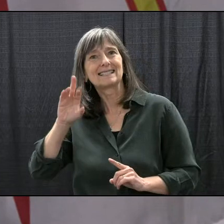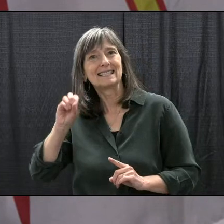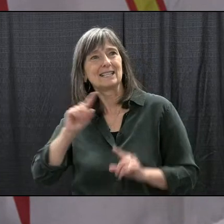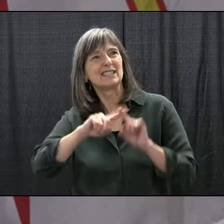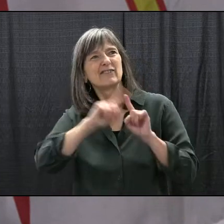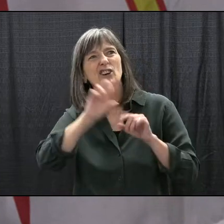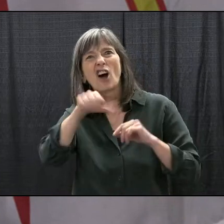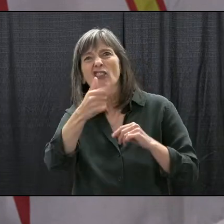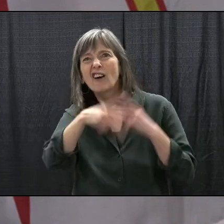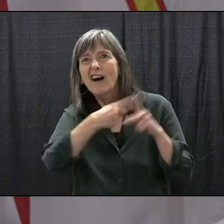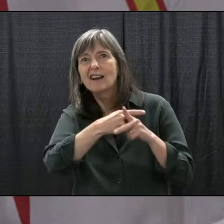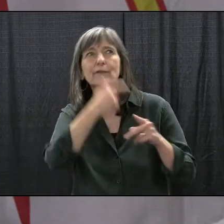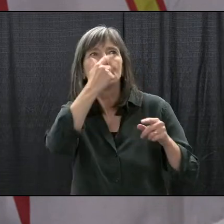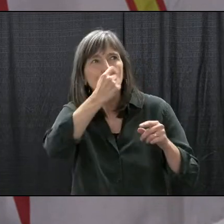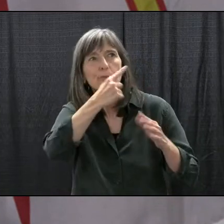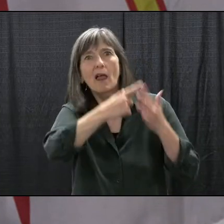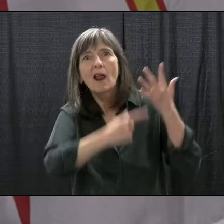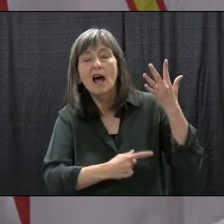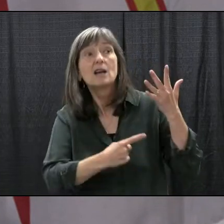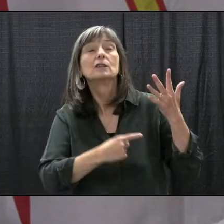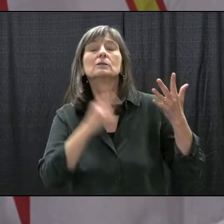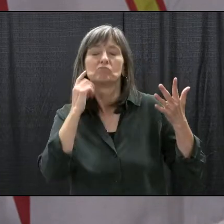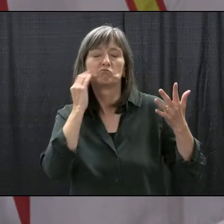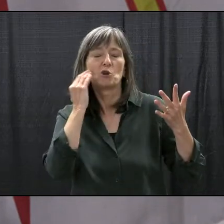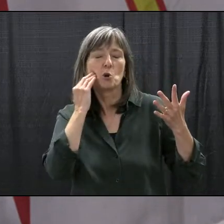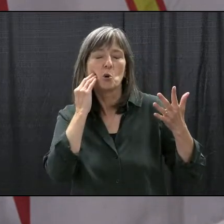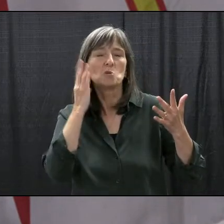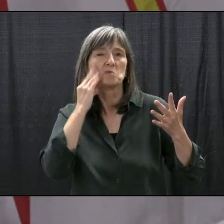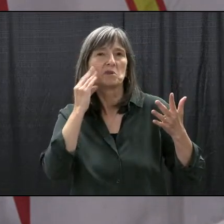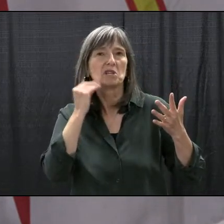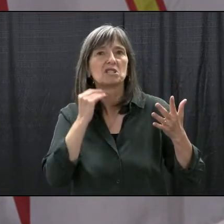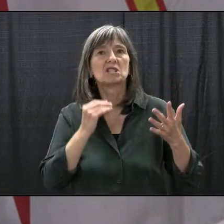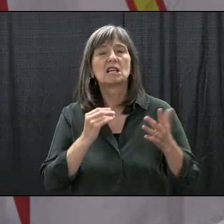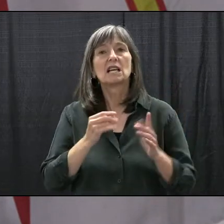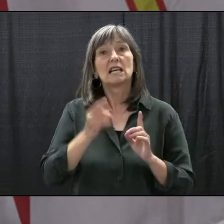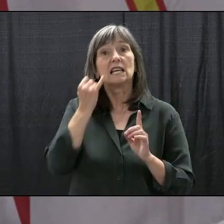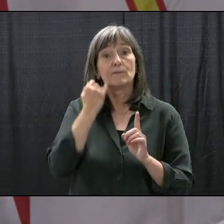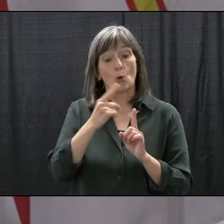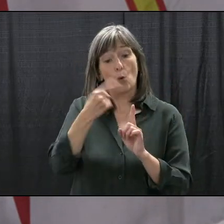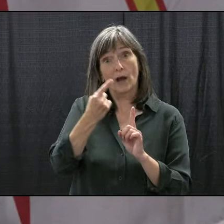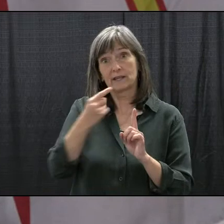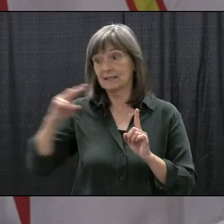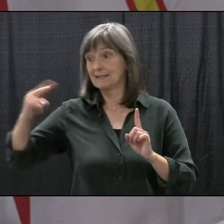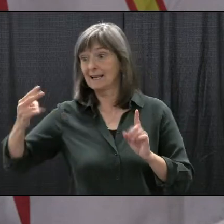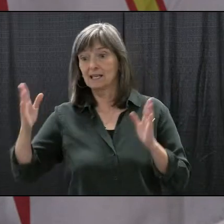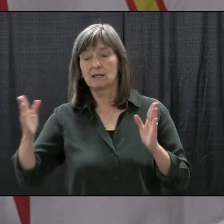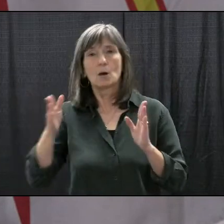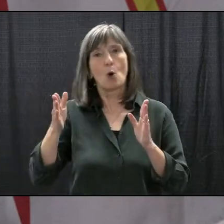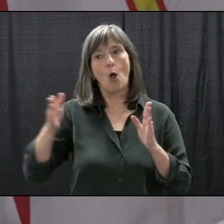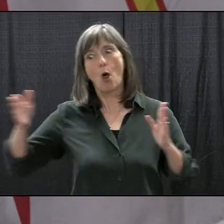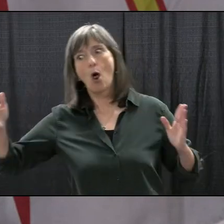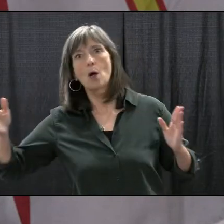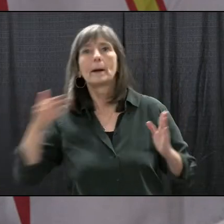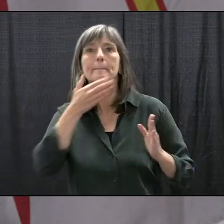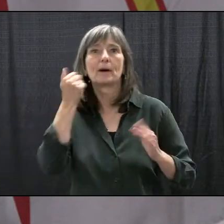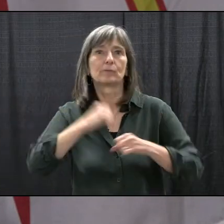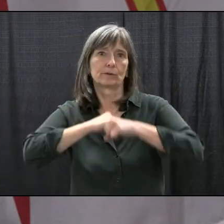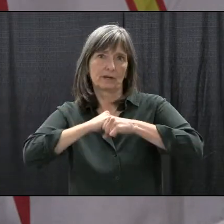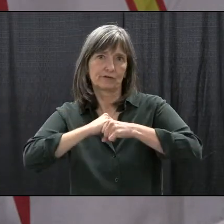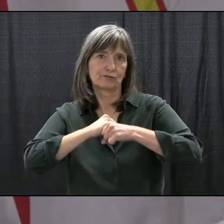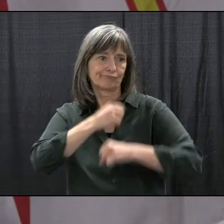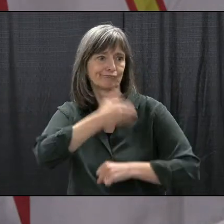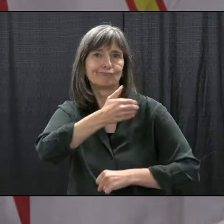know, a longer interval tends to give a better immunological response to a vaccine. So at the moment, given